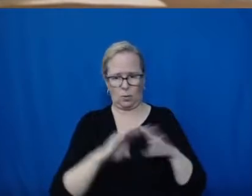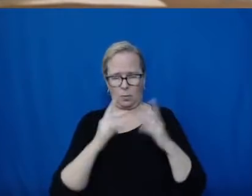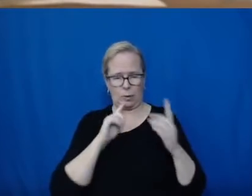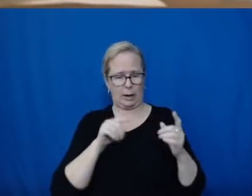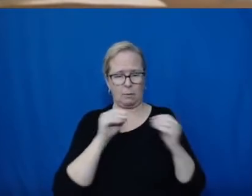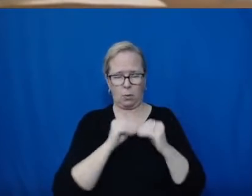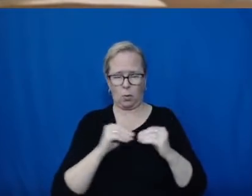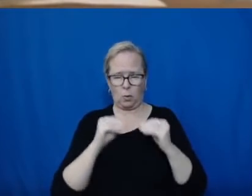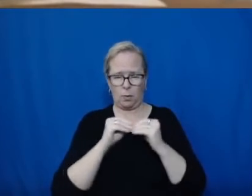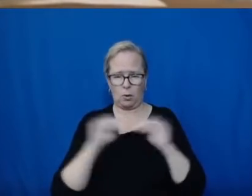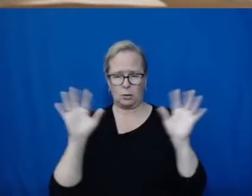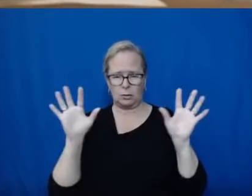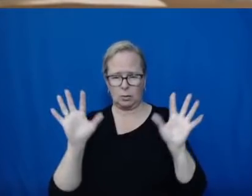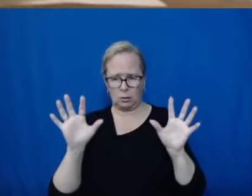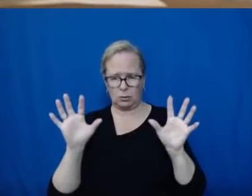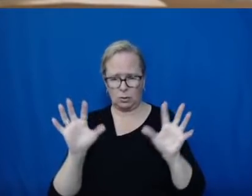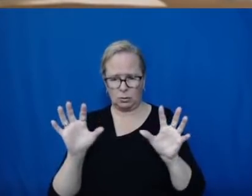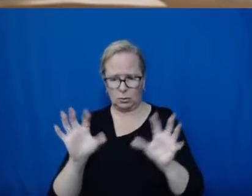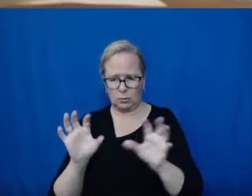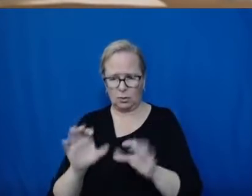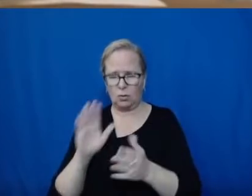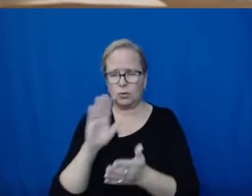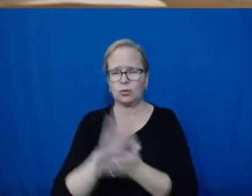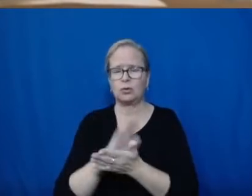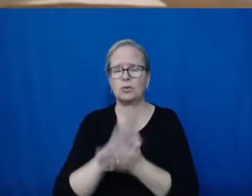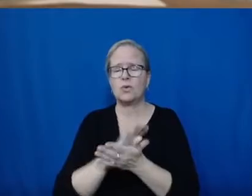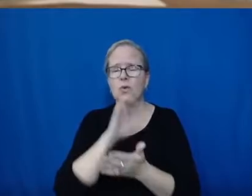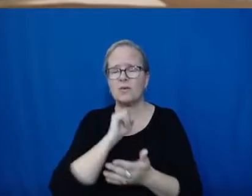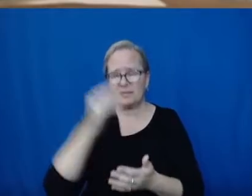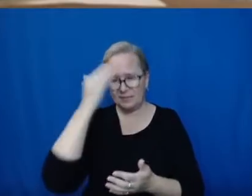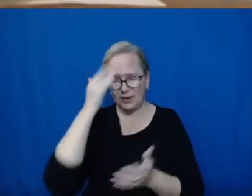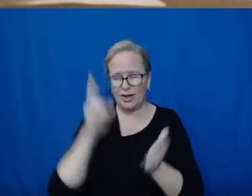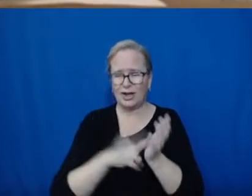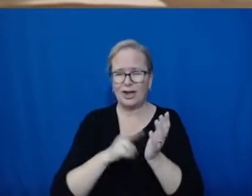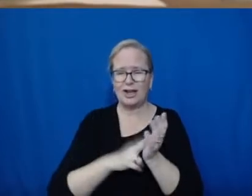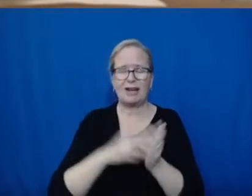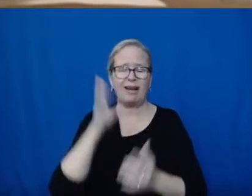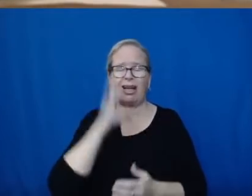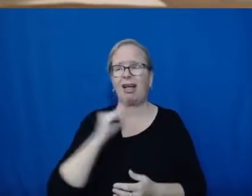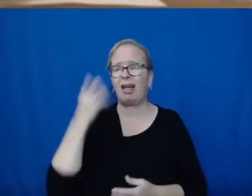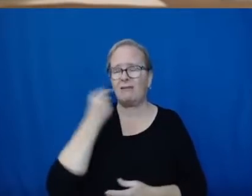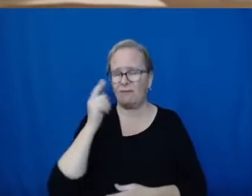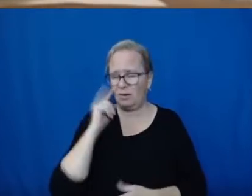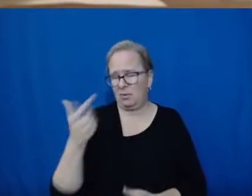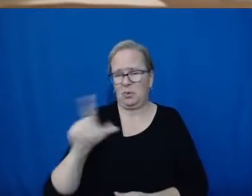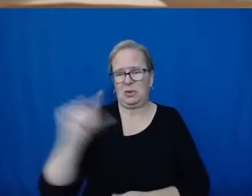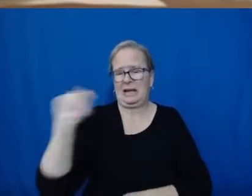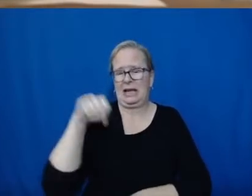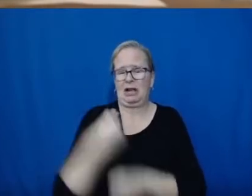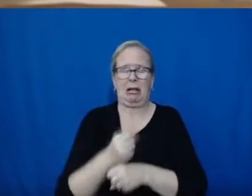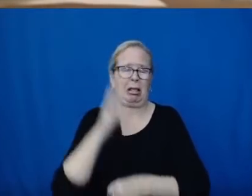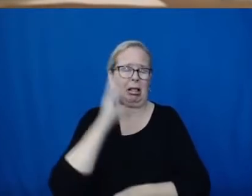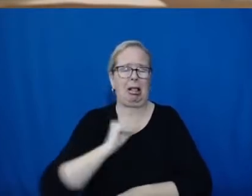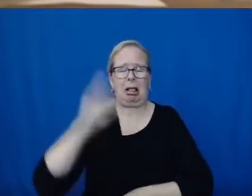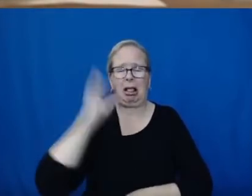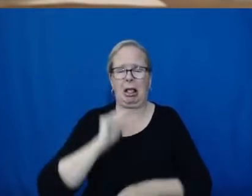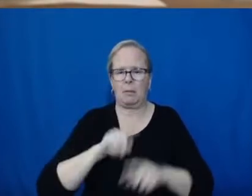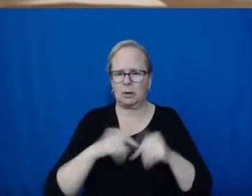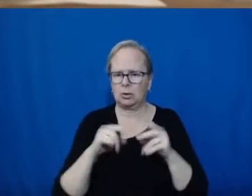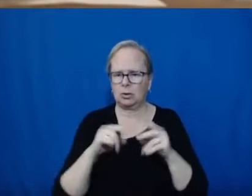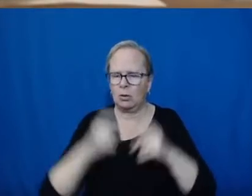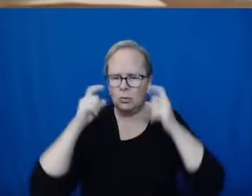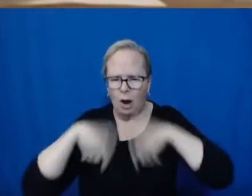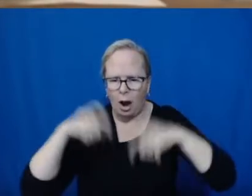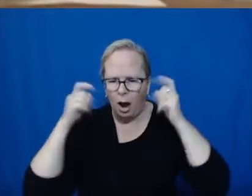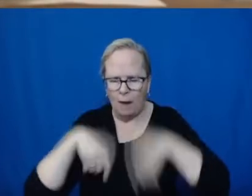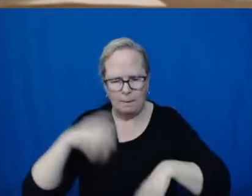down in the break room because we have dealt with so many sick patients at once for days on end, which is stressful in its own right. When many of us have heard that a nurse